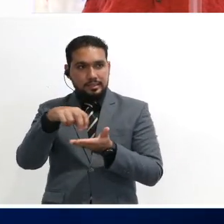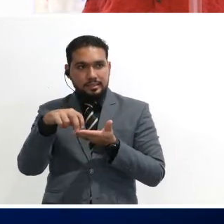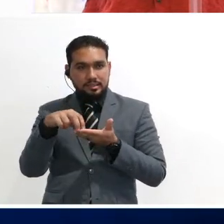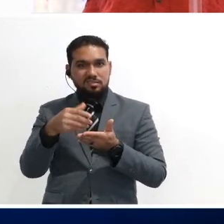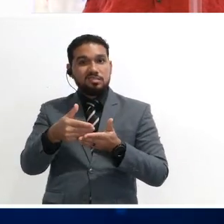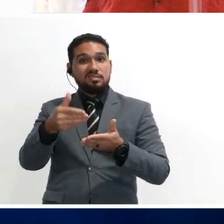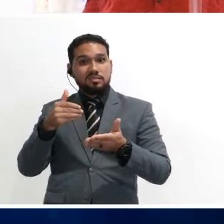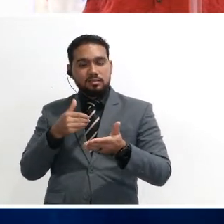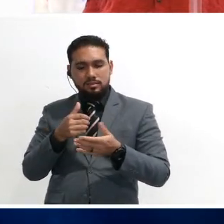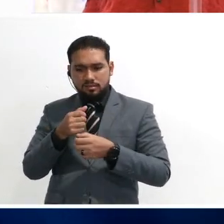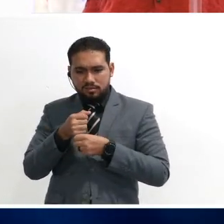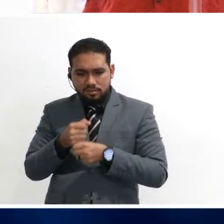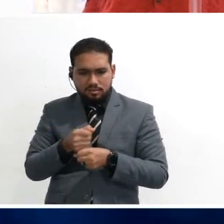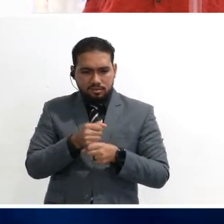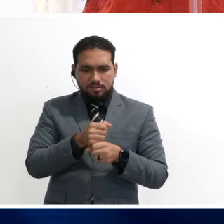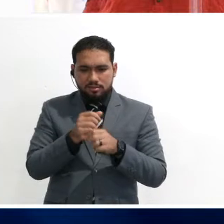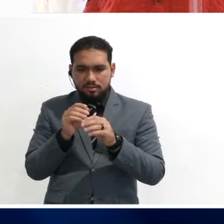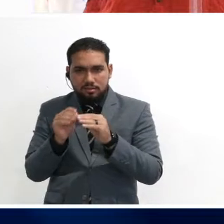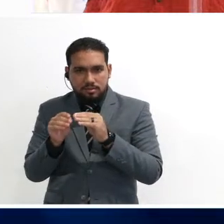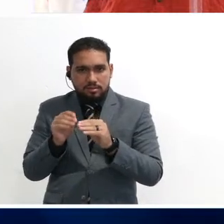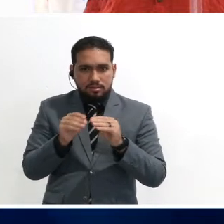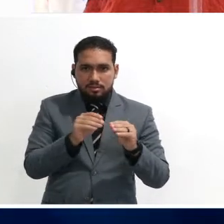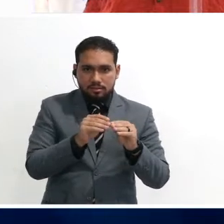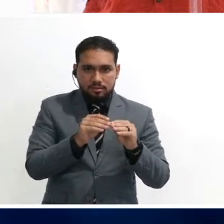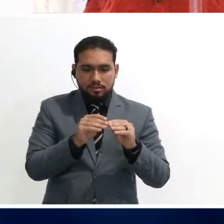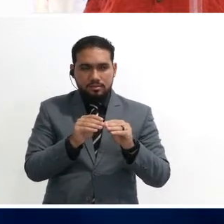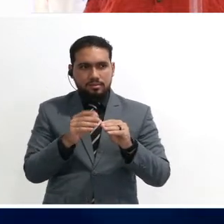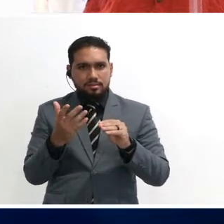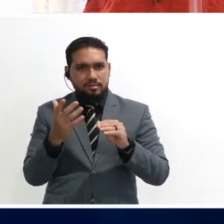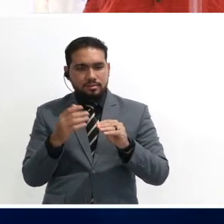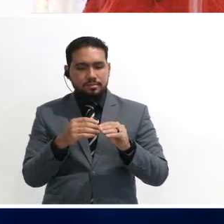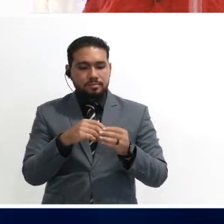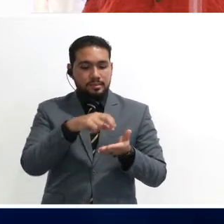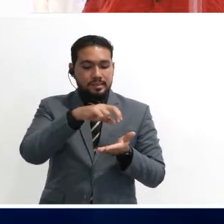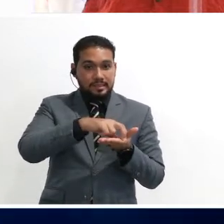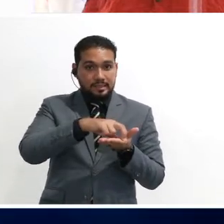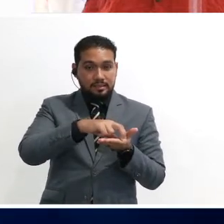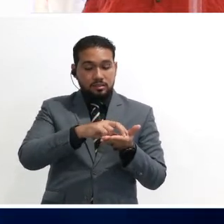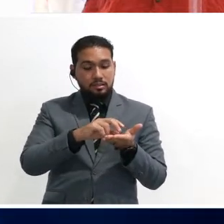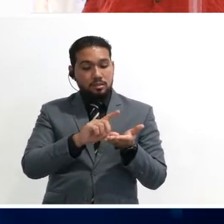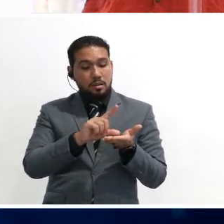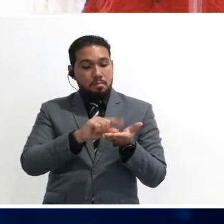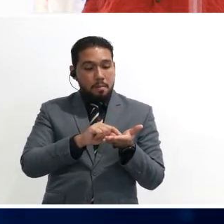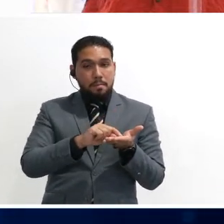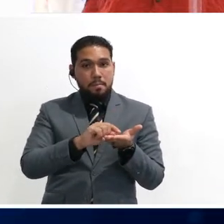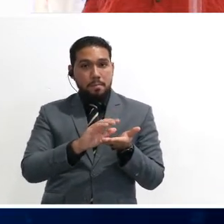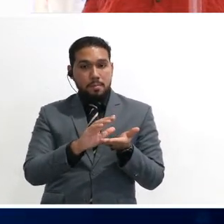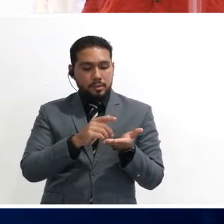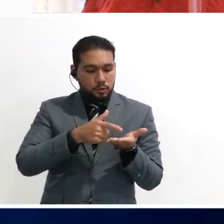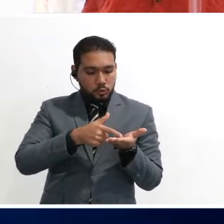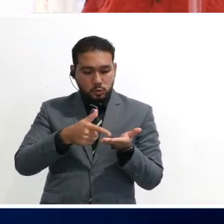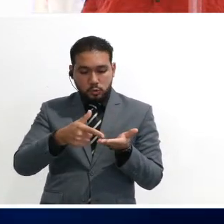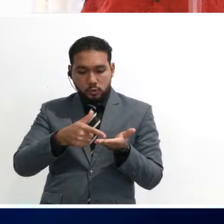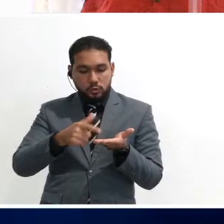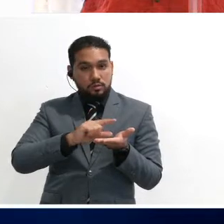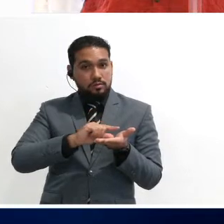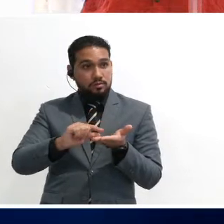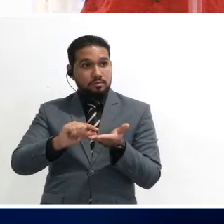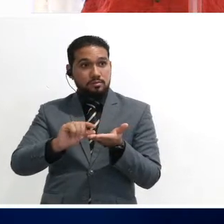so putting some bumps on the chip, dicing the chips, and then this is the process flow where